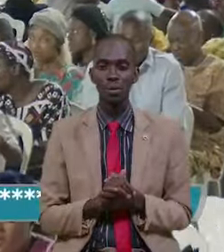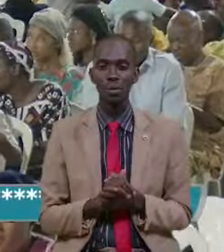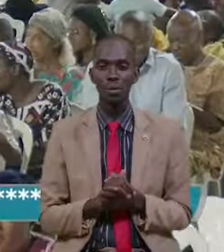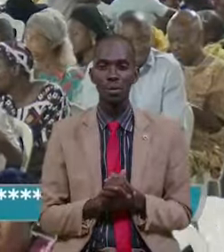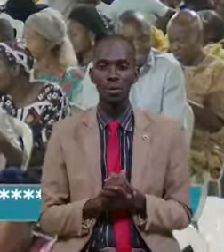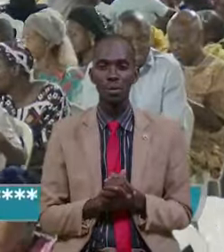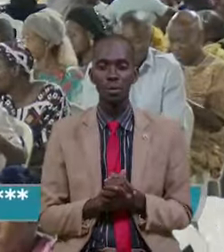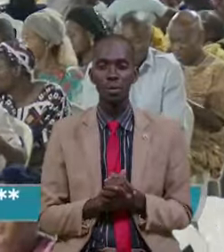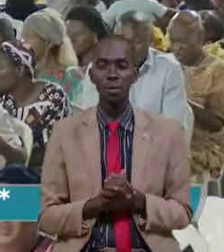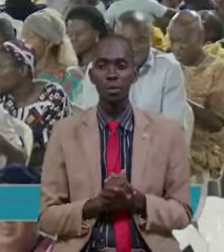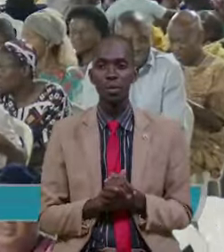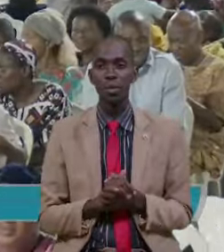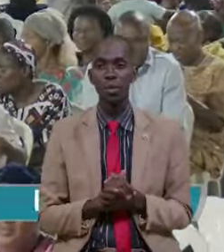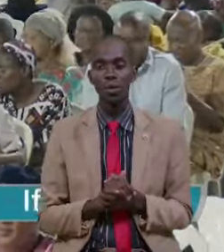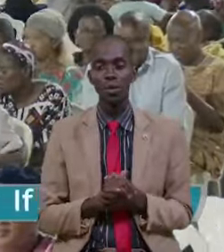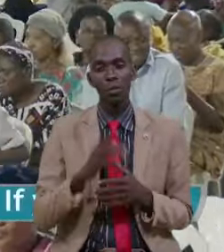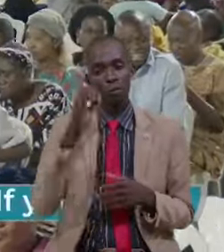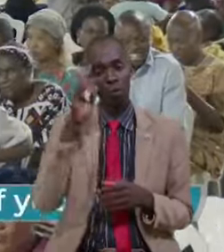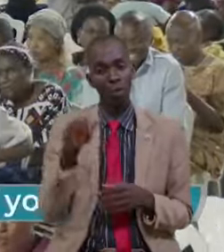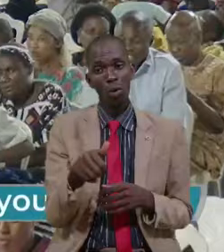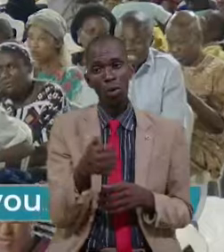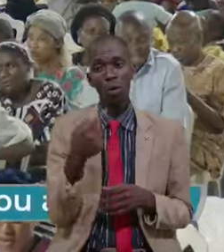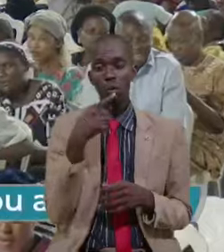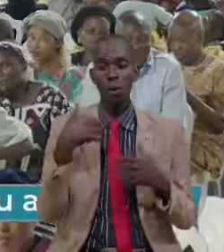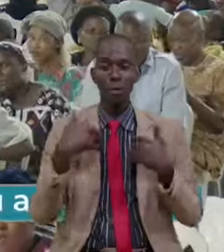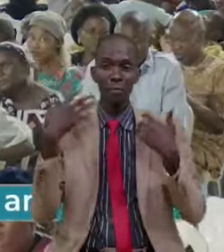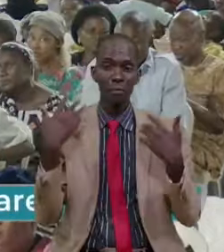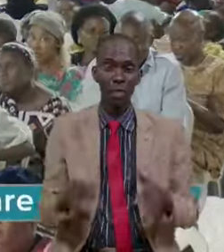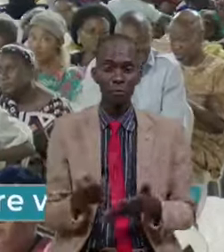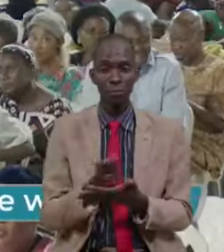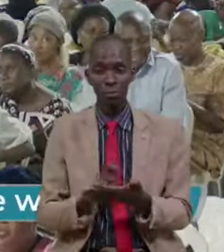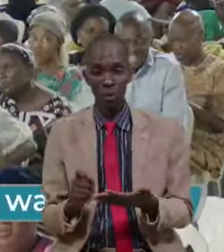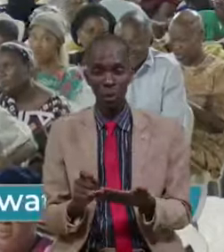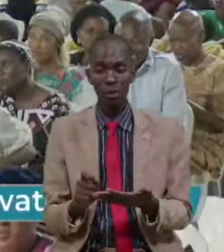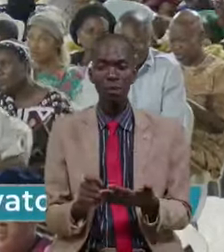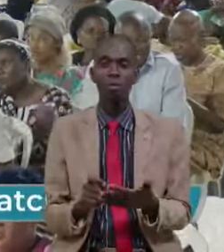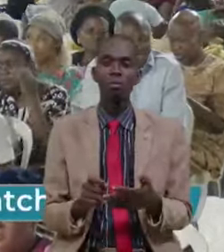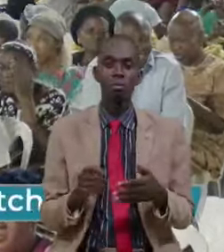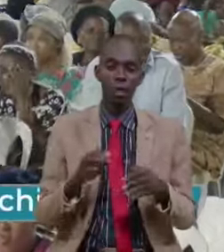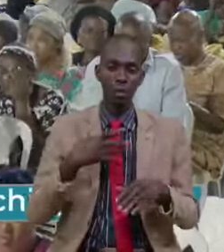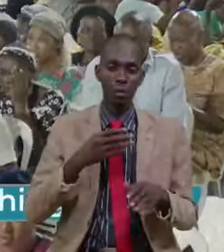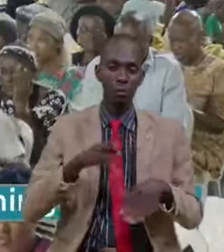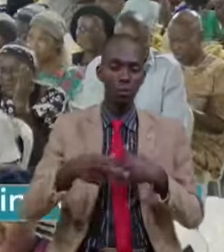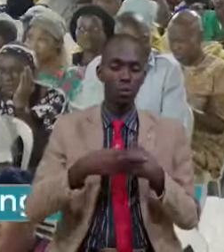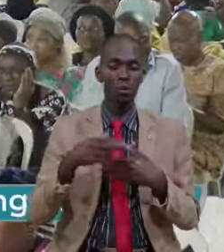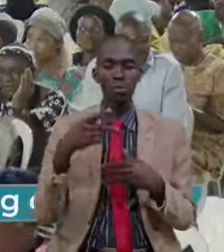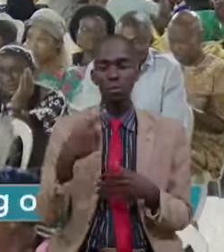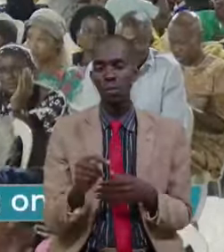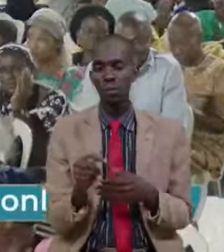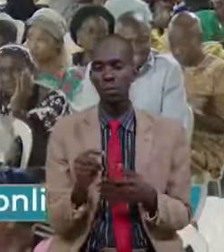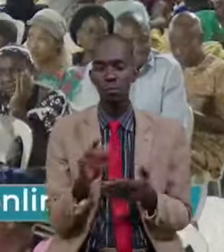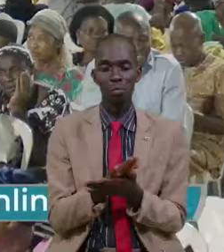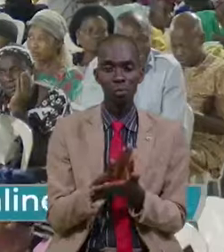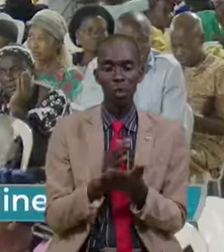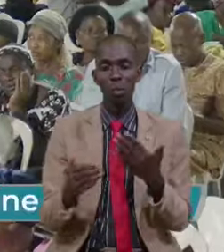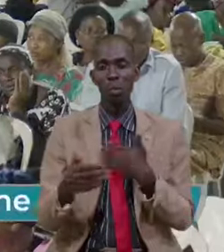If you have finished giving your details to the counselors, please sit down. Let's all sit down. The buses are